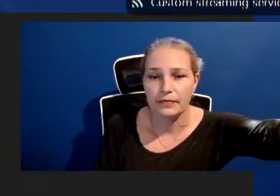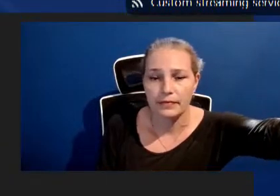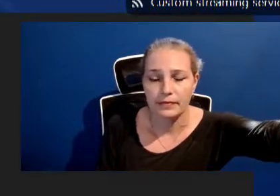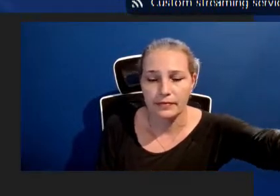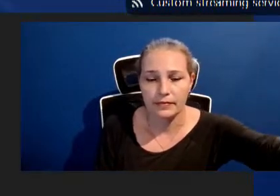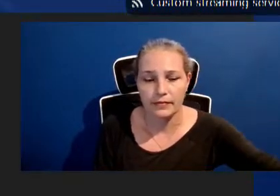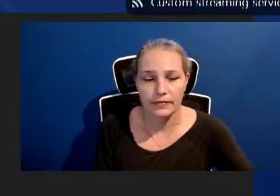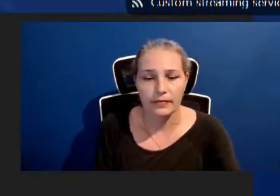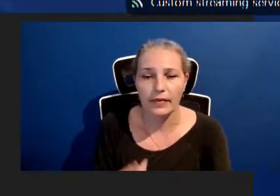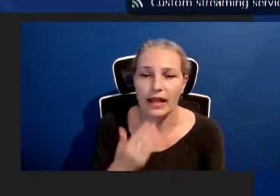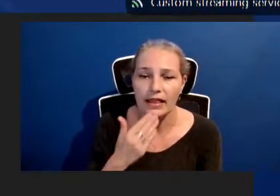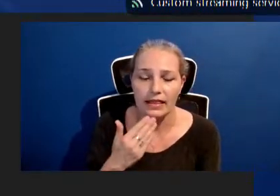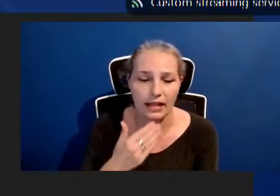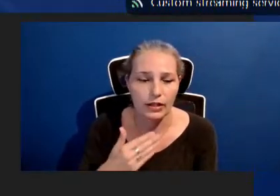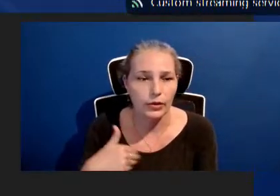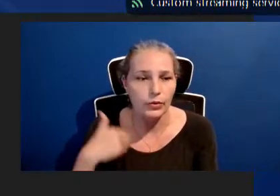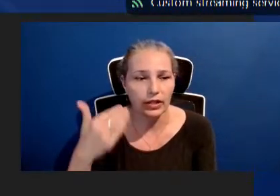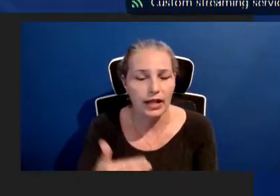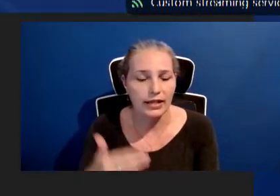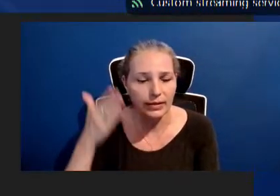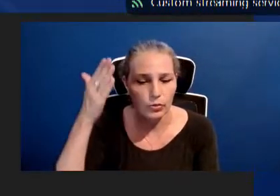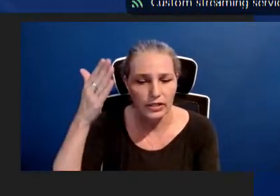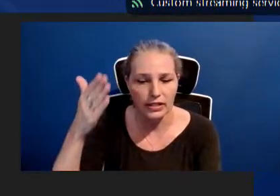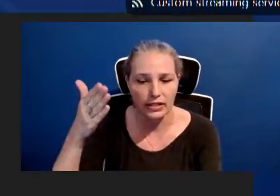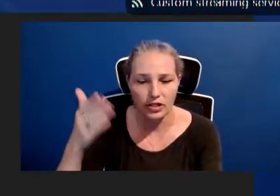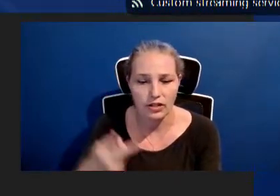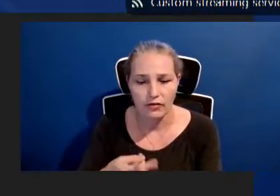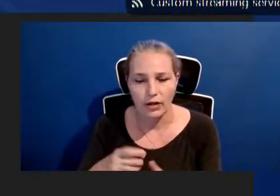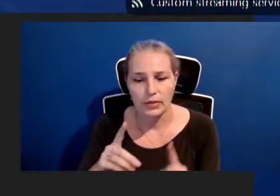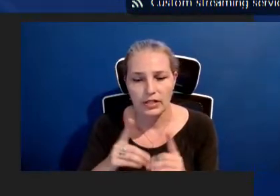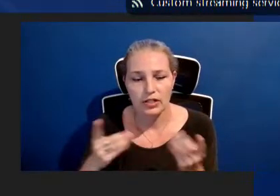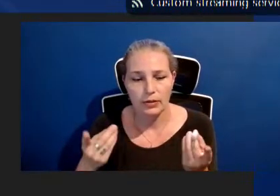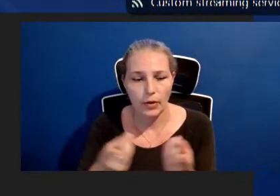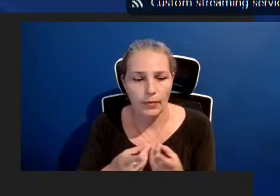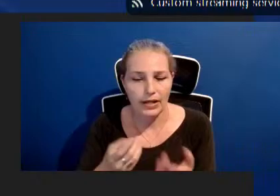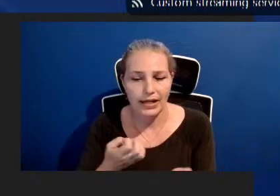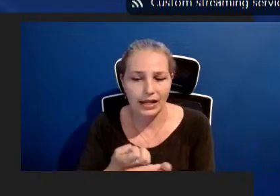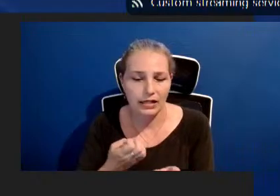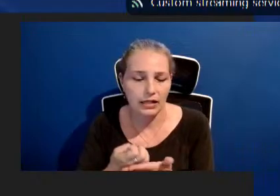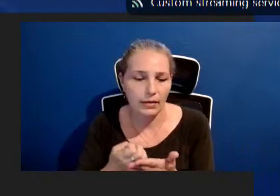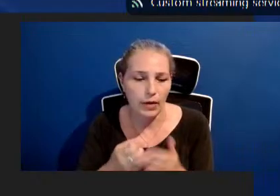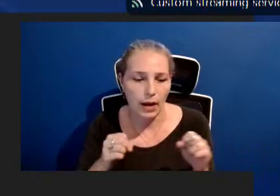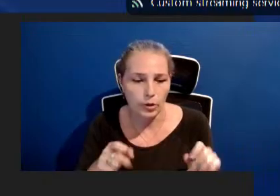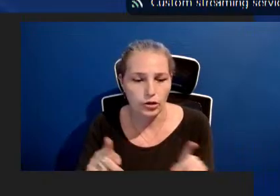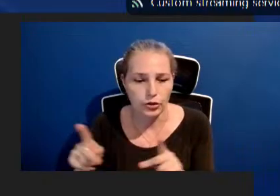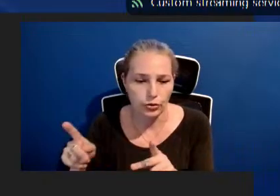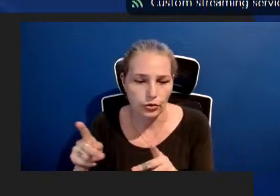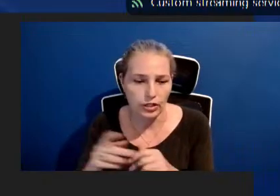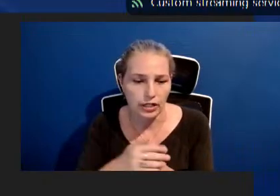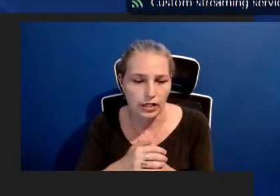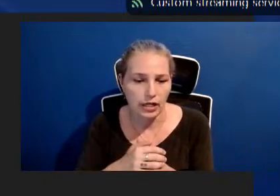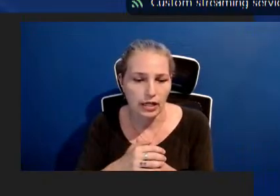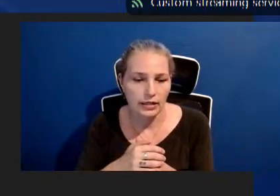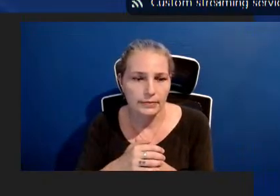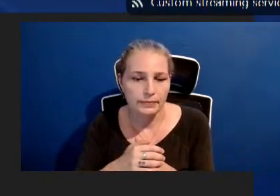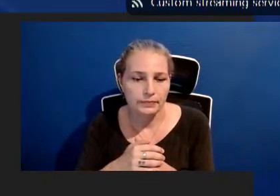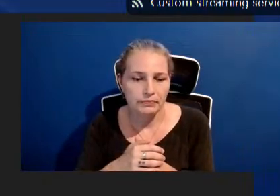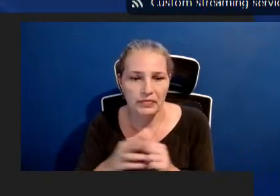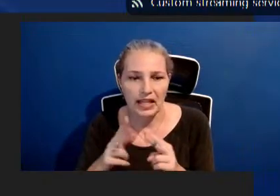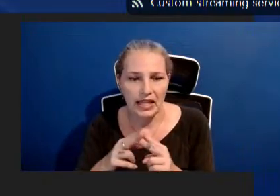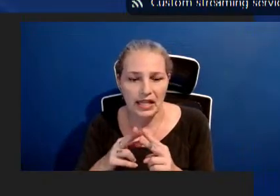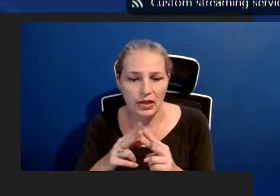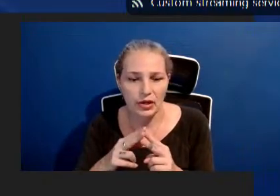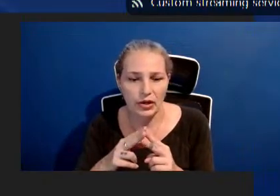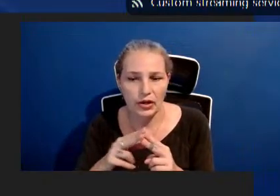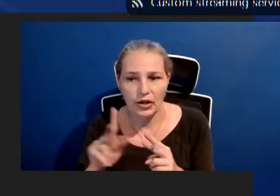Thank you, Rob. Moving on to our next presentation from the Department of Economic Opportunity, Kelly or Layla, whoever will be